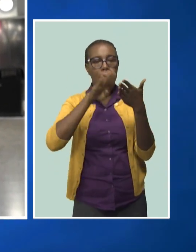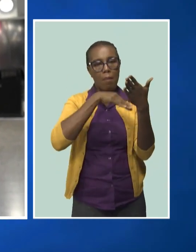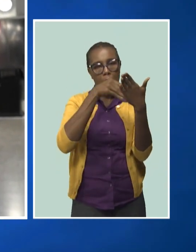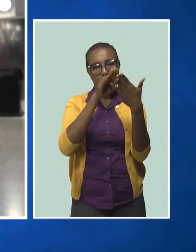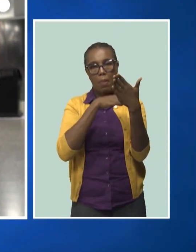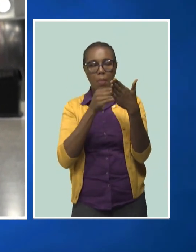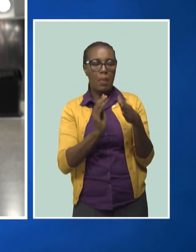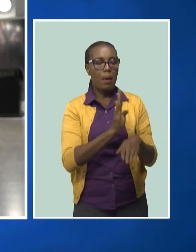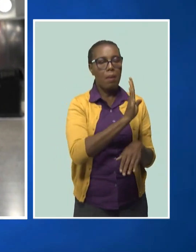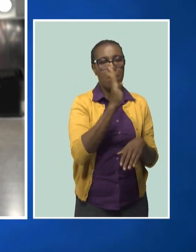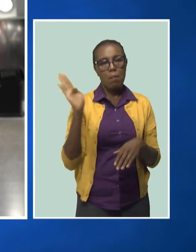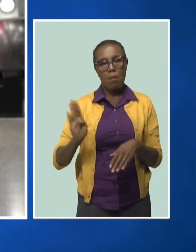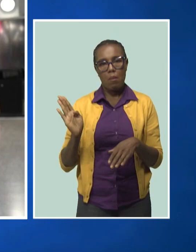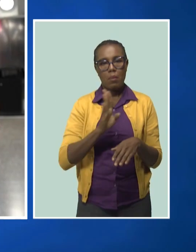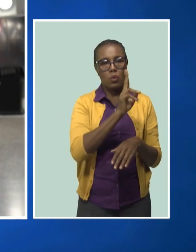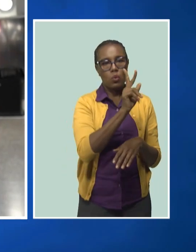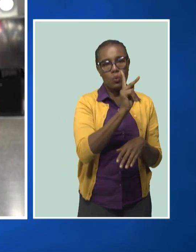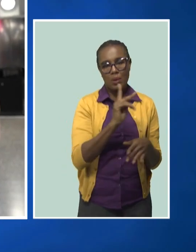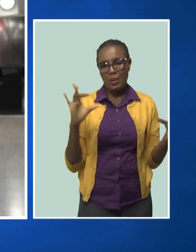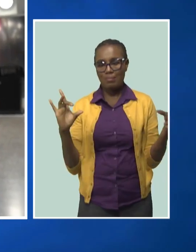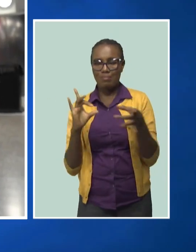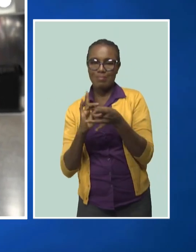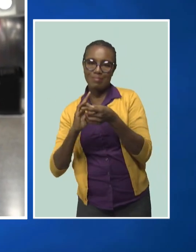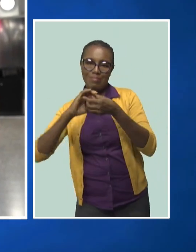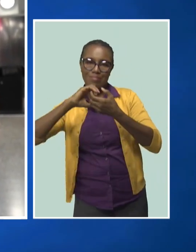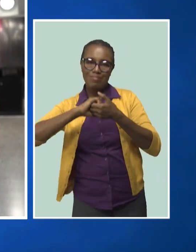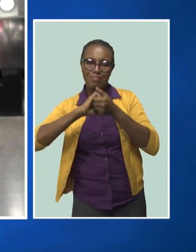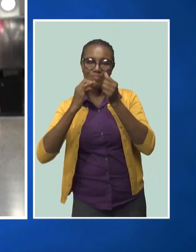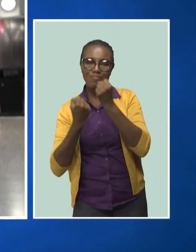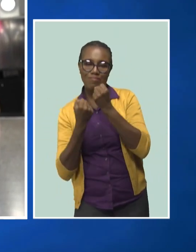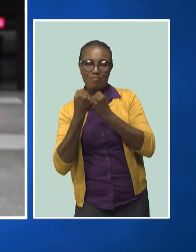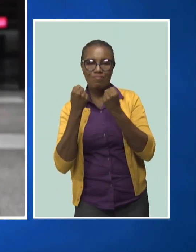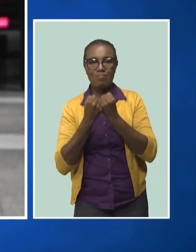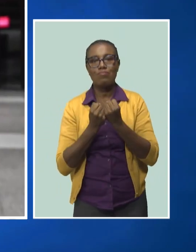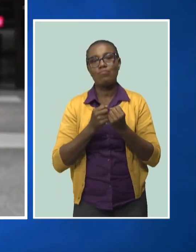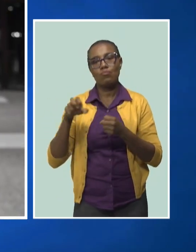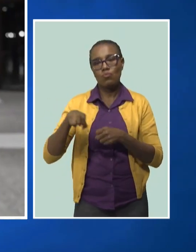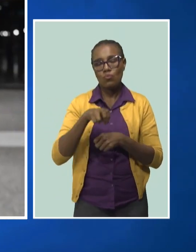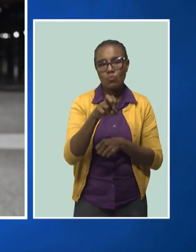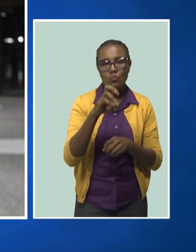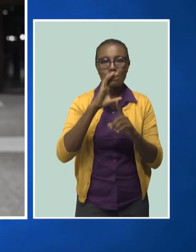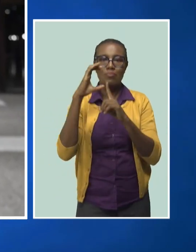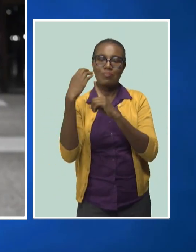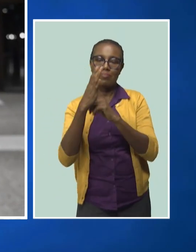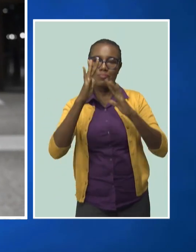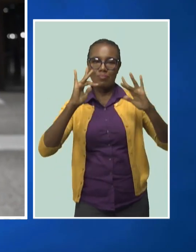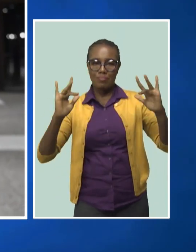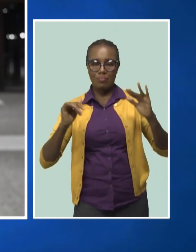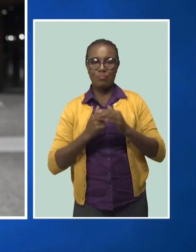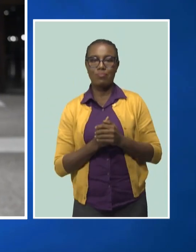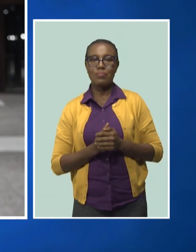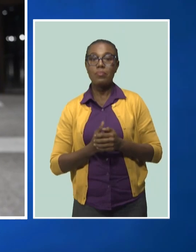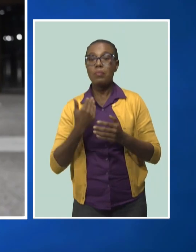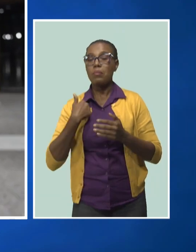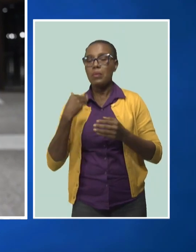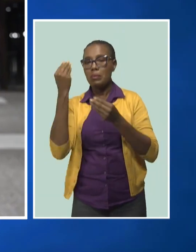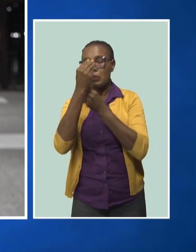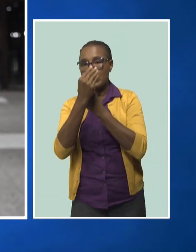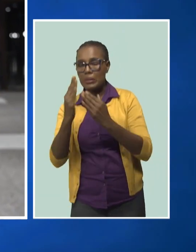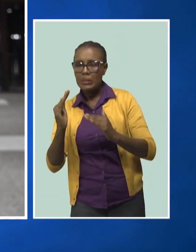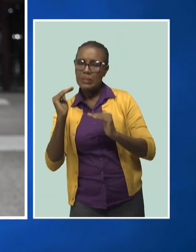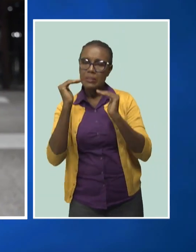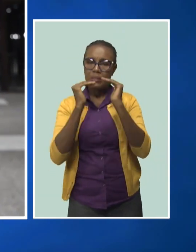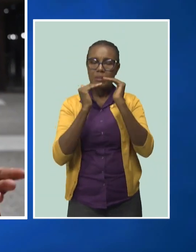the UK and Barbados are through tourism, through culture, and through so many other ways. I would like to report fair and balanced